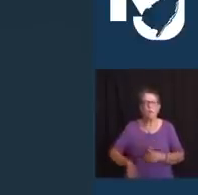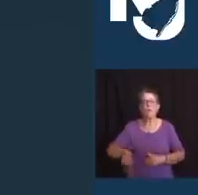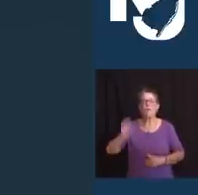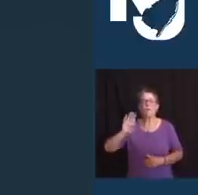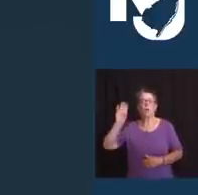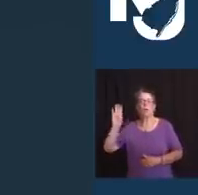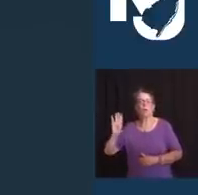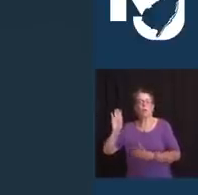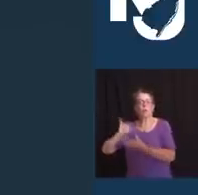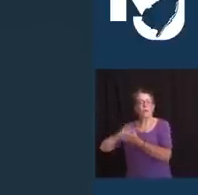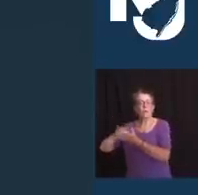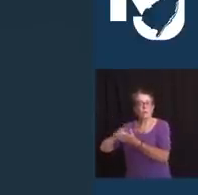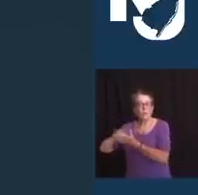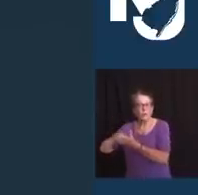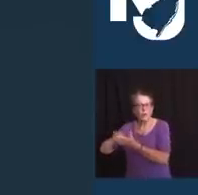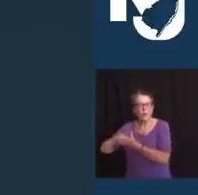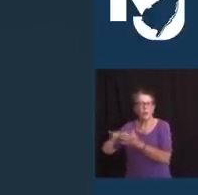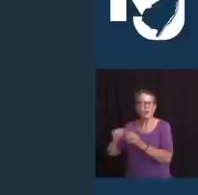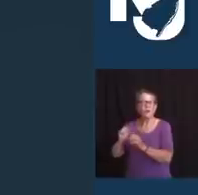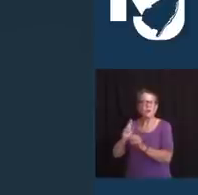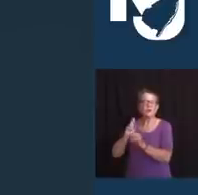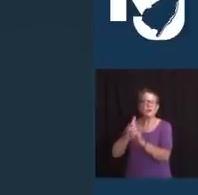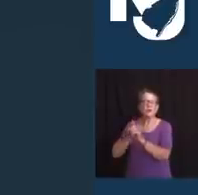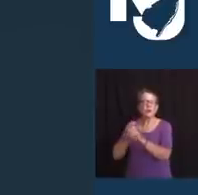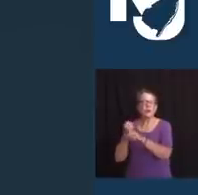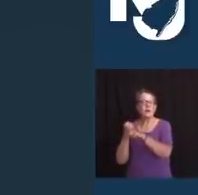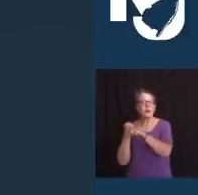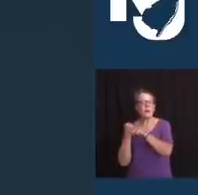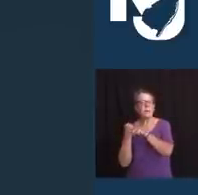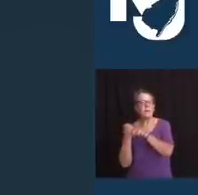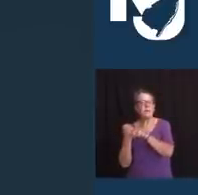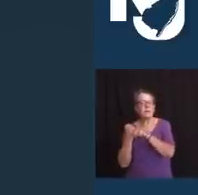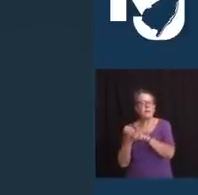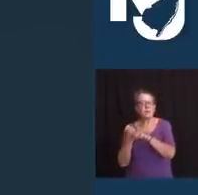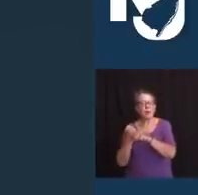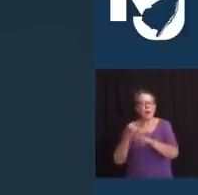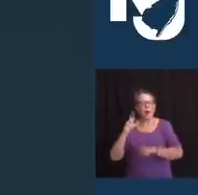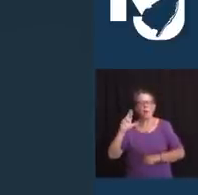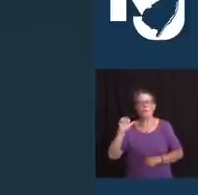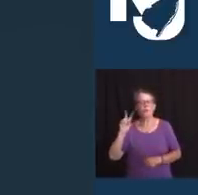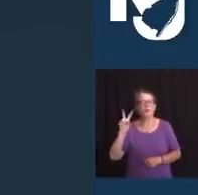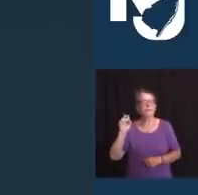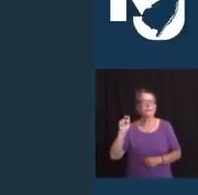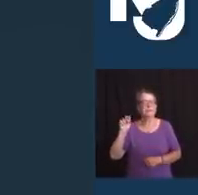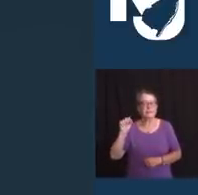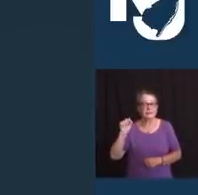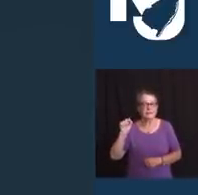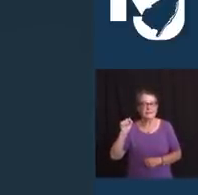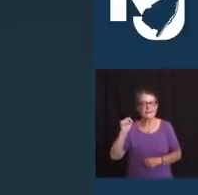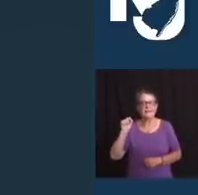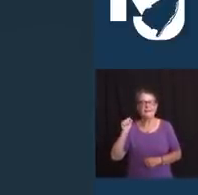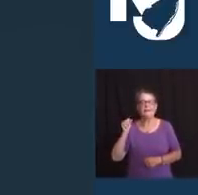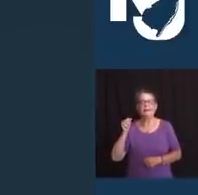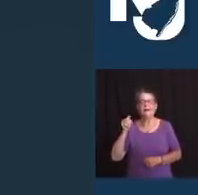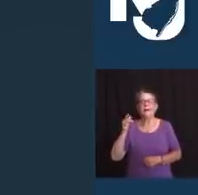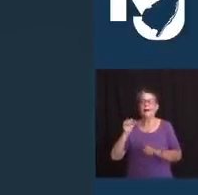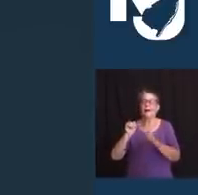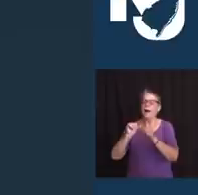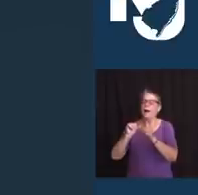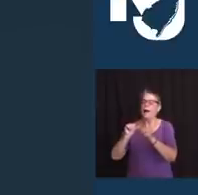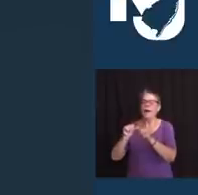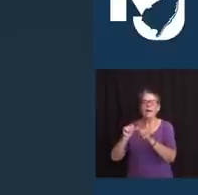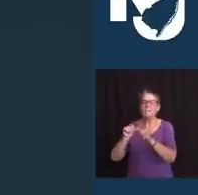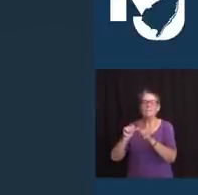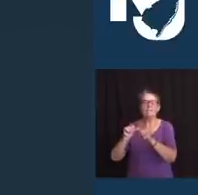short when he had to return home at the age of 18 following the death of his dad. Instead of a career on the diamond, he made it his own